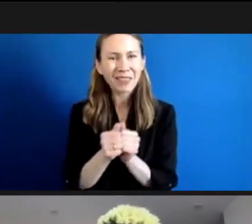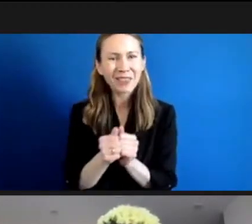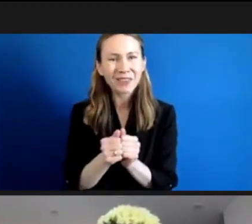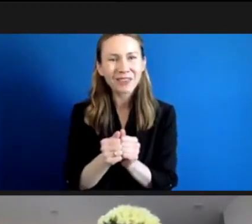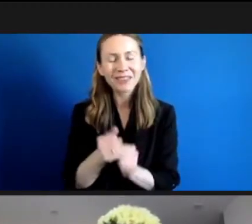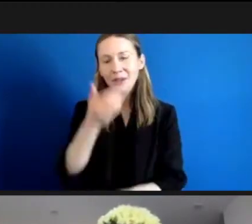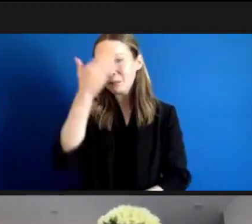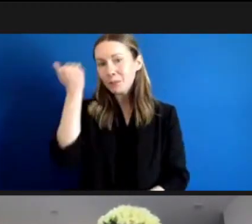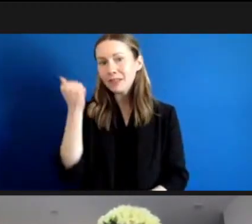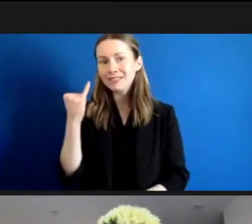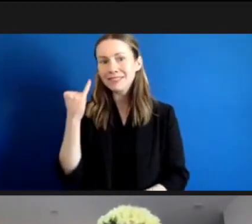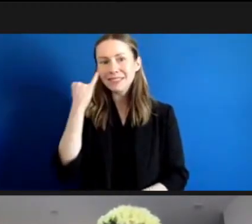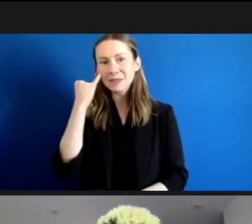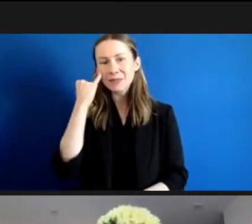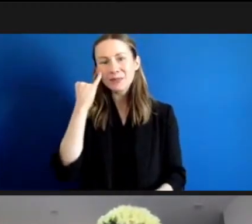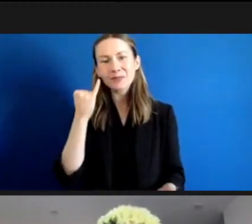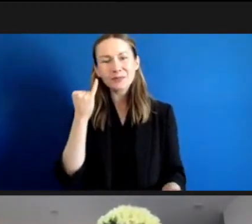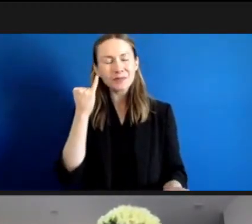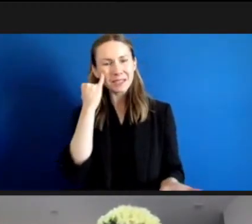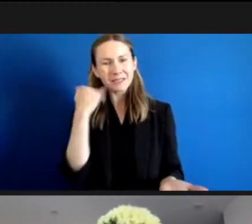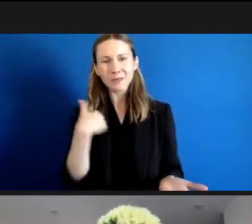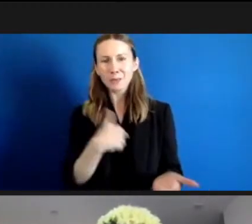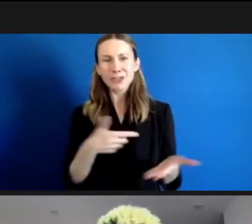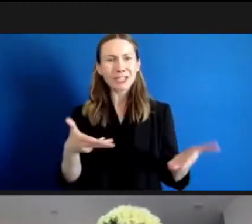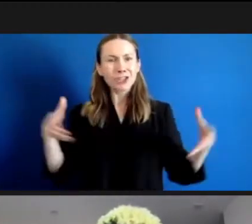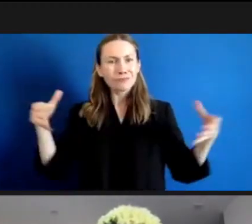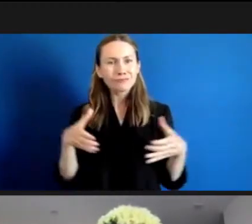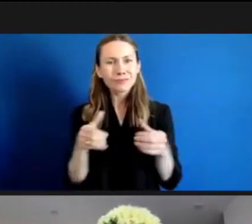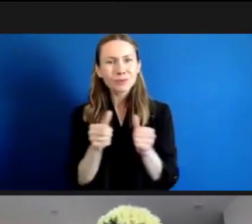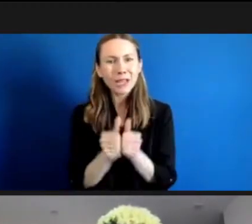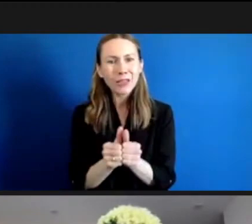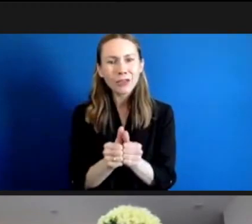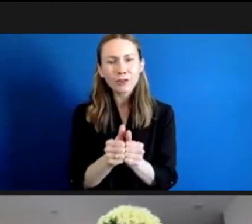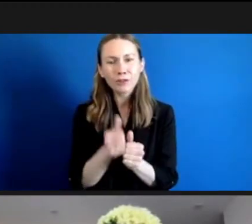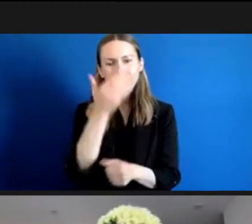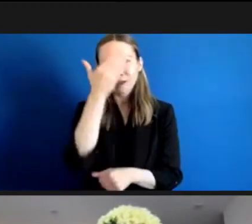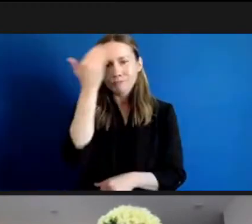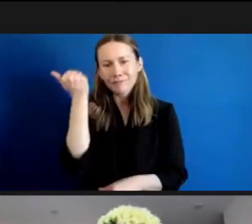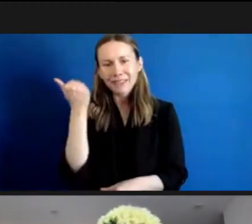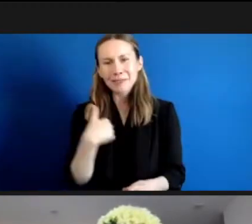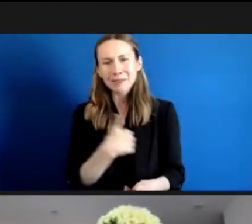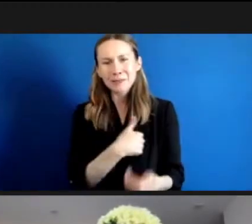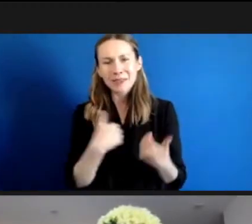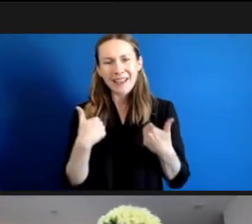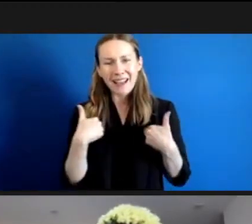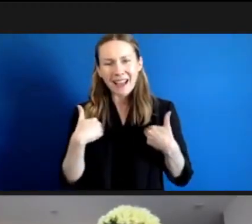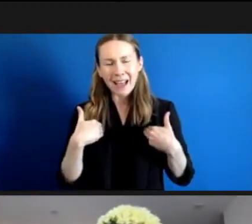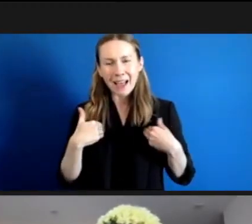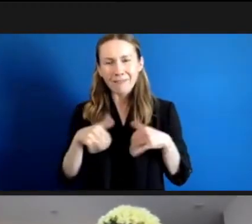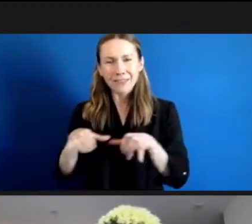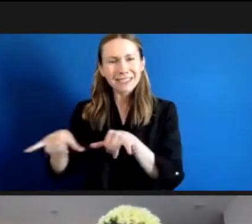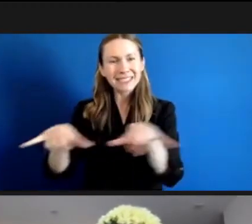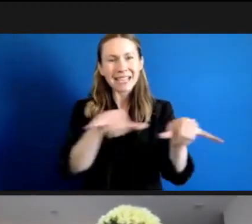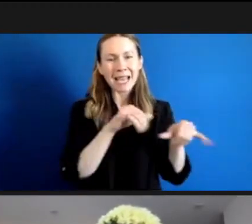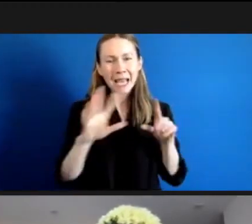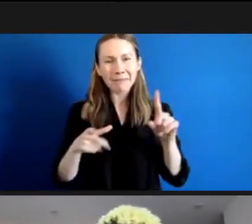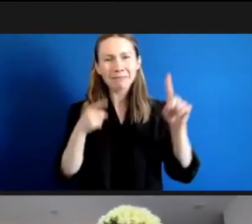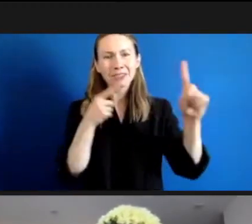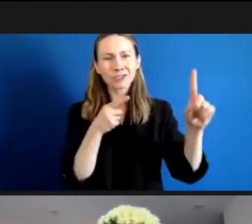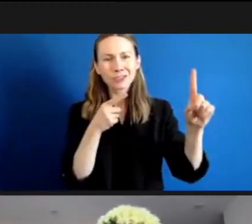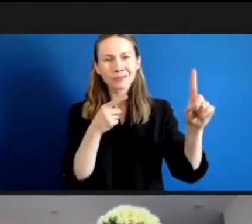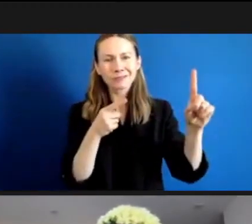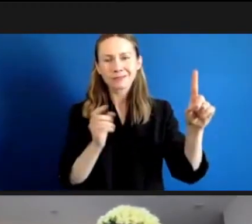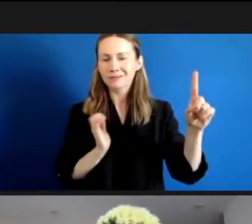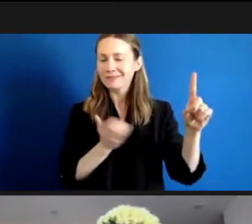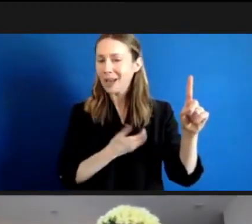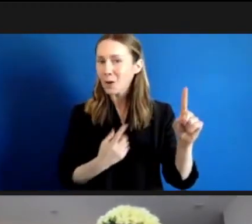we are here all together, is because we have a same mission, and the same mission is to get